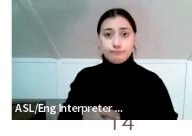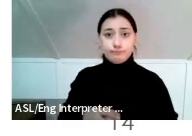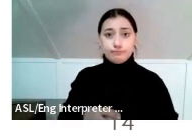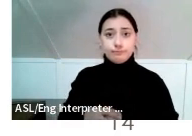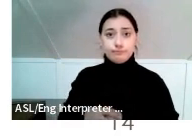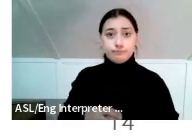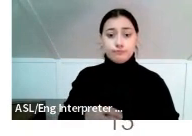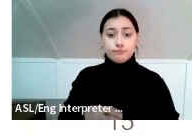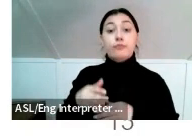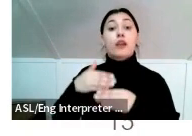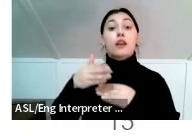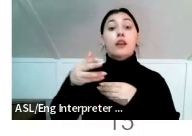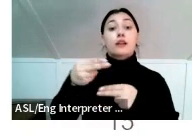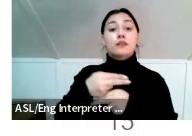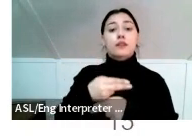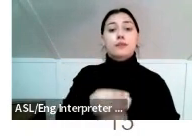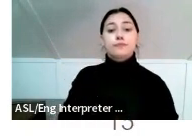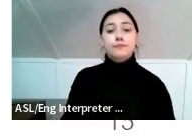Next slide.